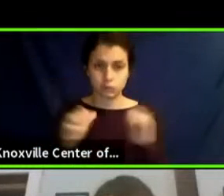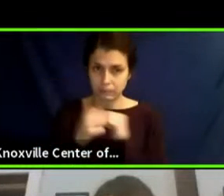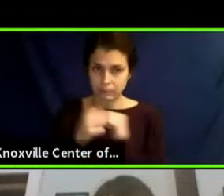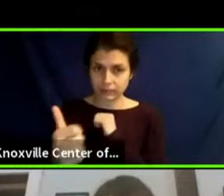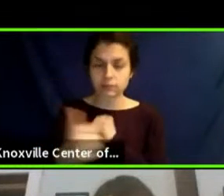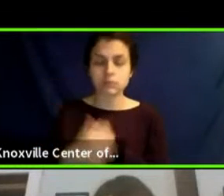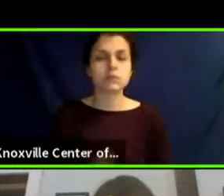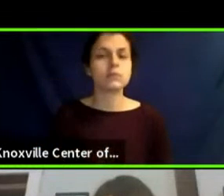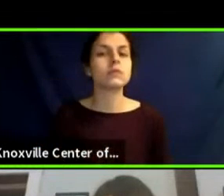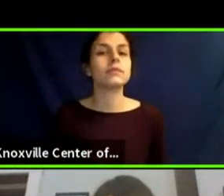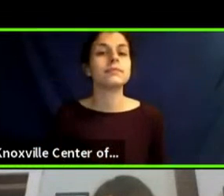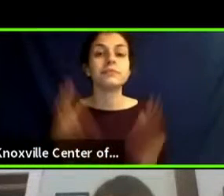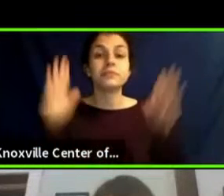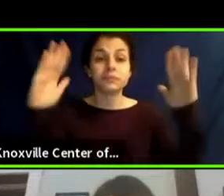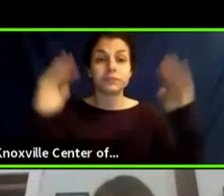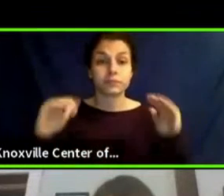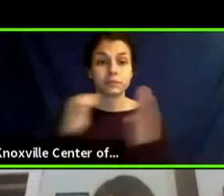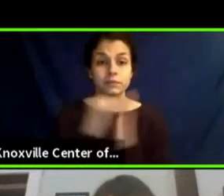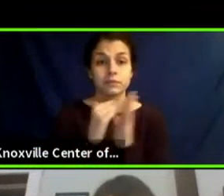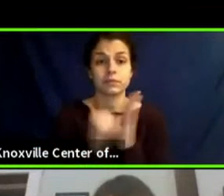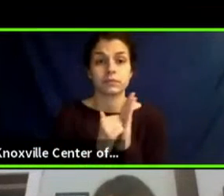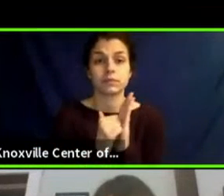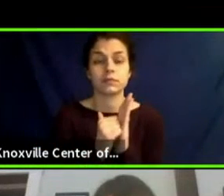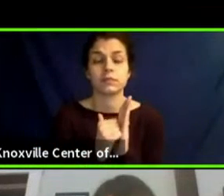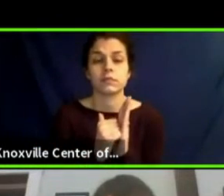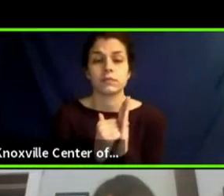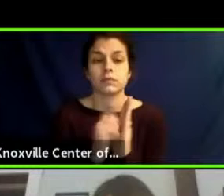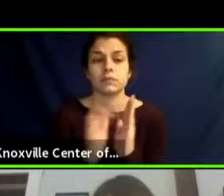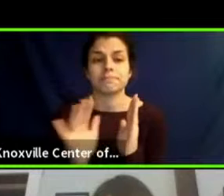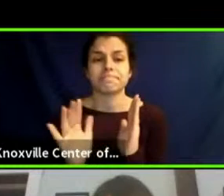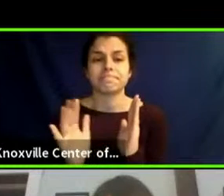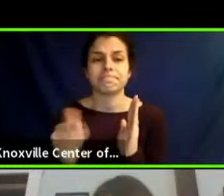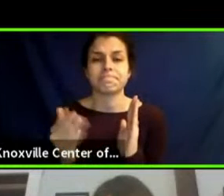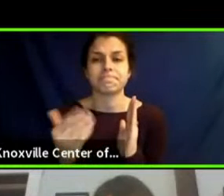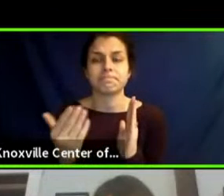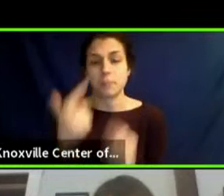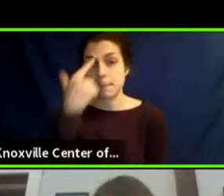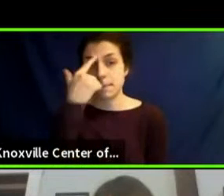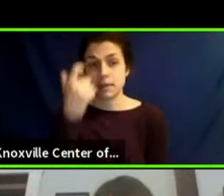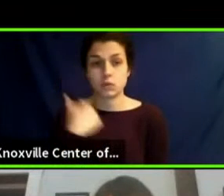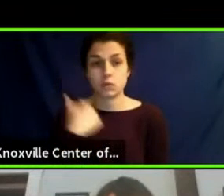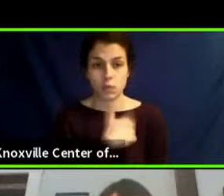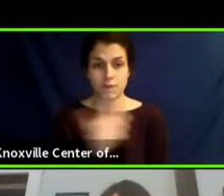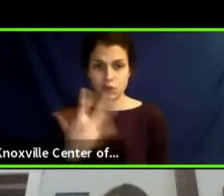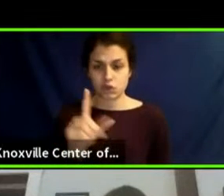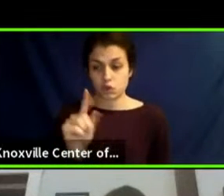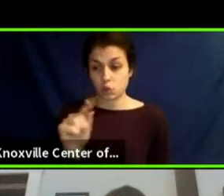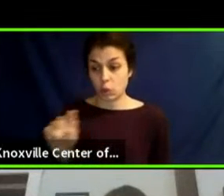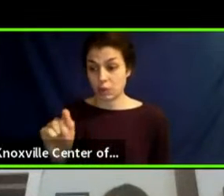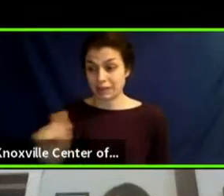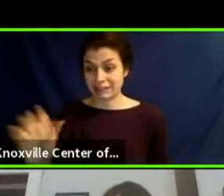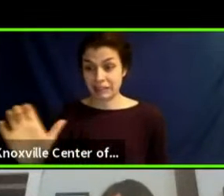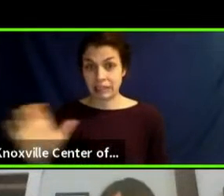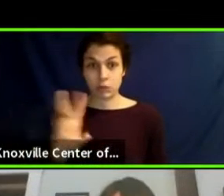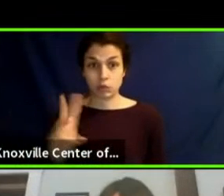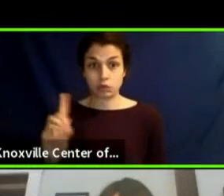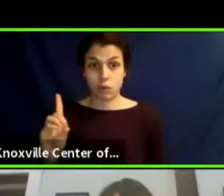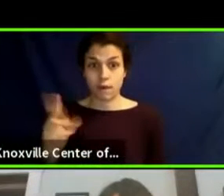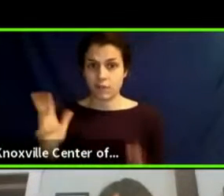Next on the agenda is, since we had 2020-C out, and